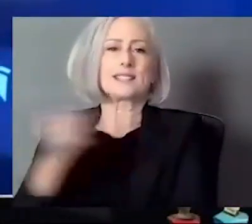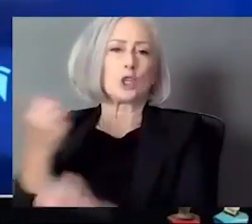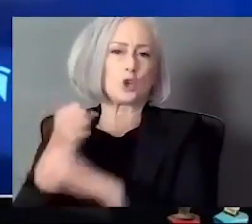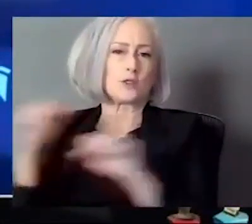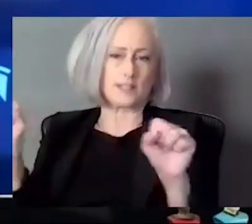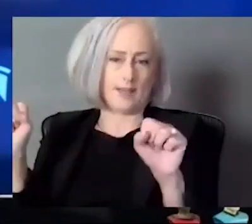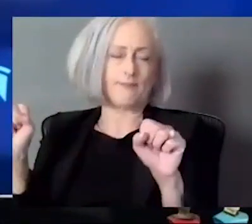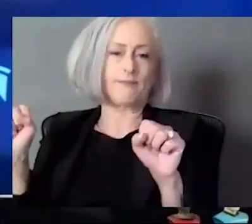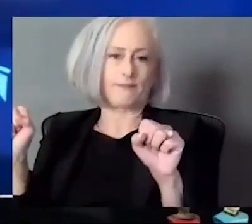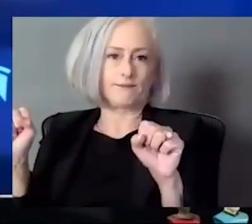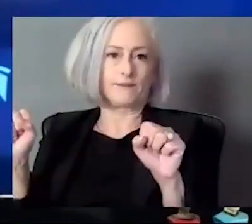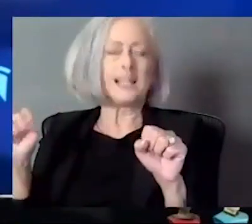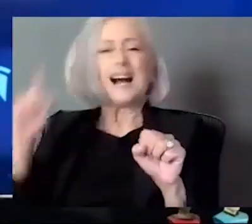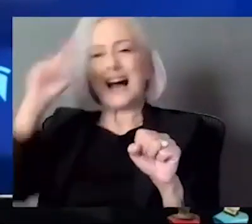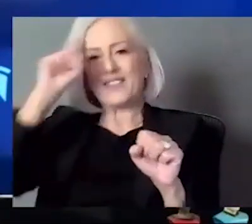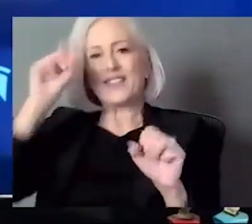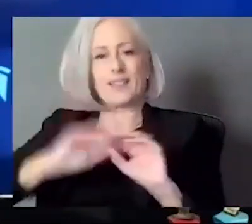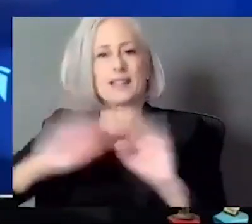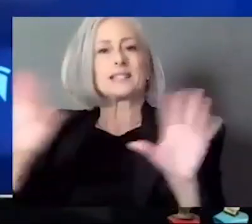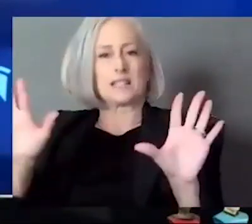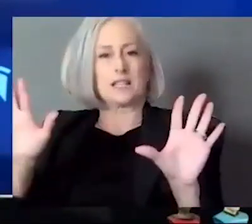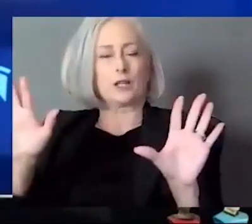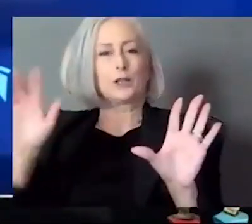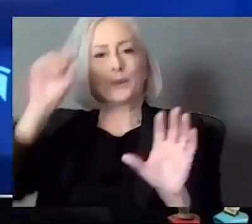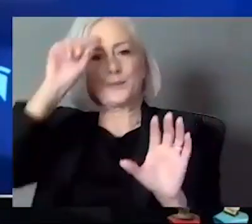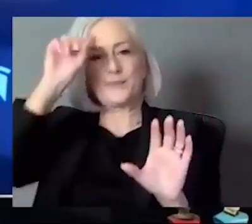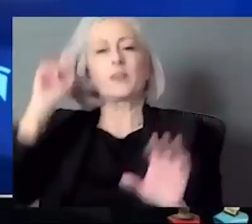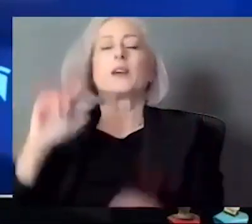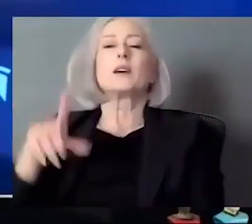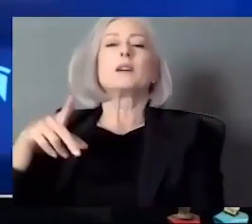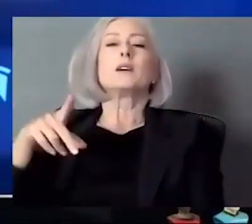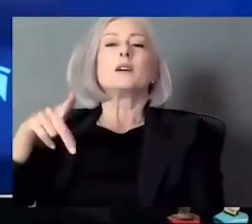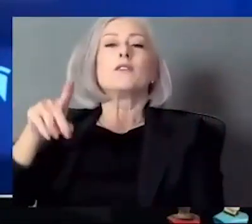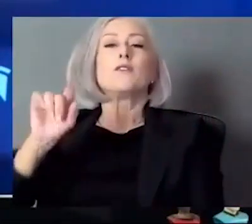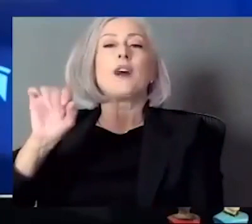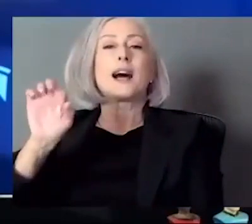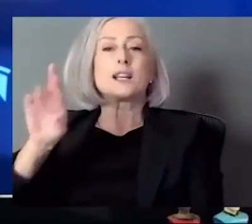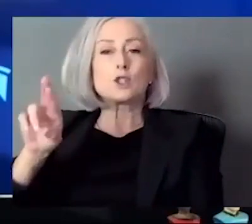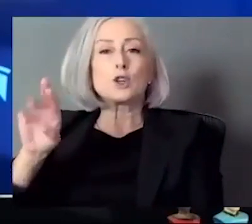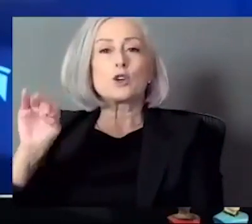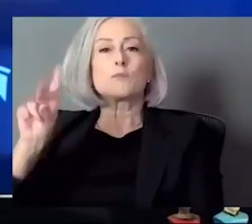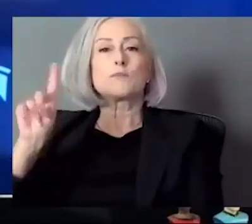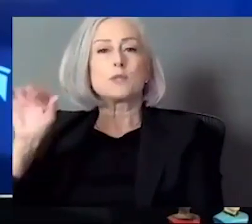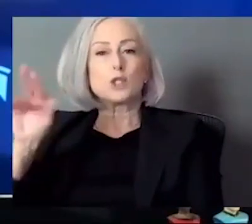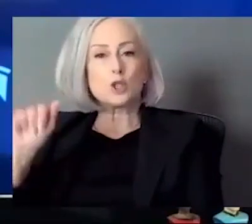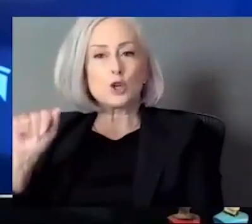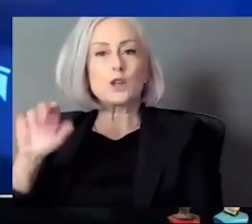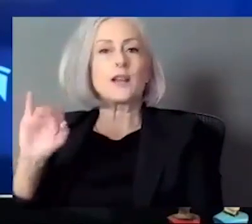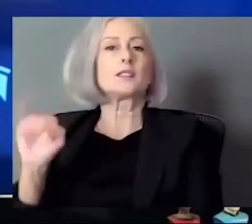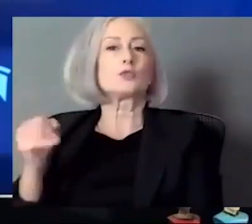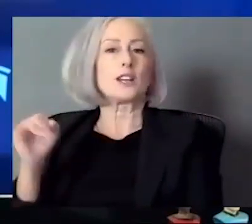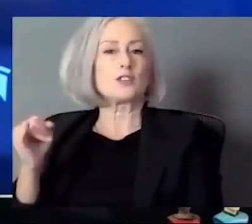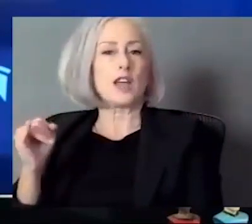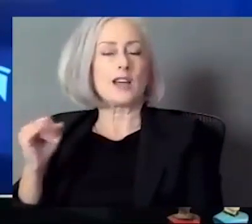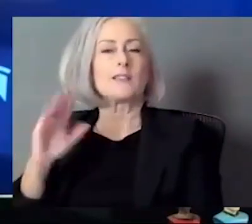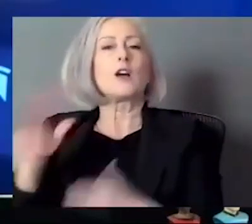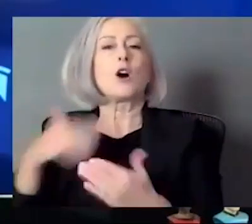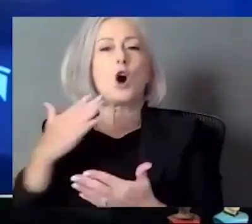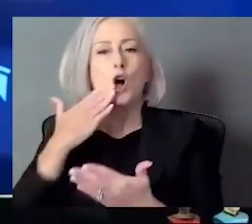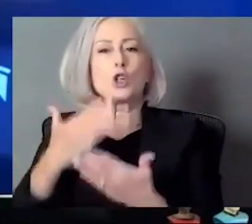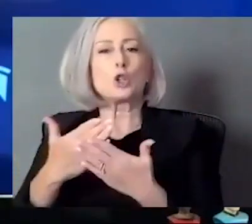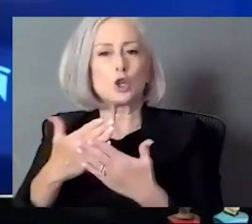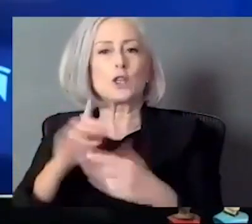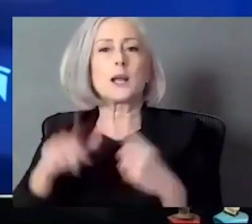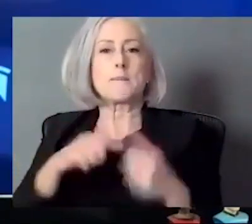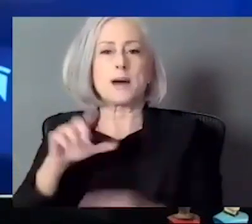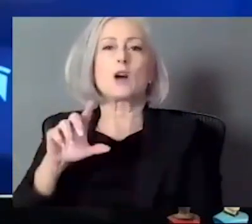the ones in the United States, J&J, Moderna, and Pfizer, all work well against the Delta variant. We're a little less certain than J&J one. That's a little